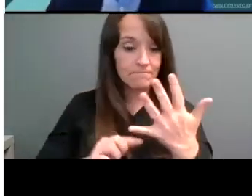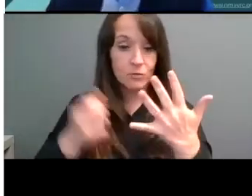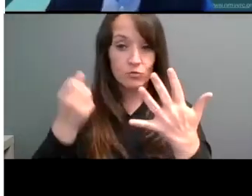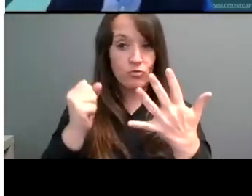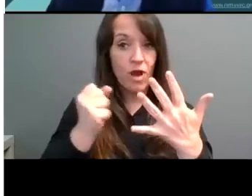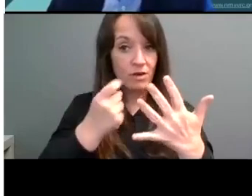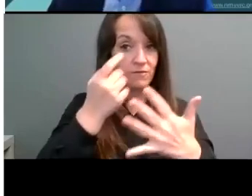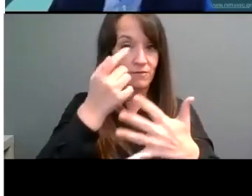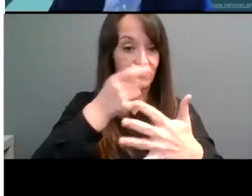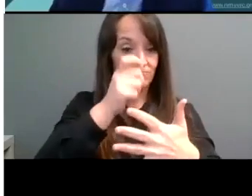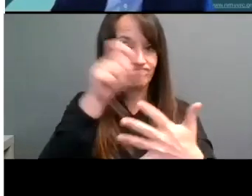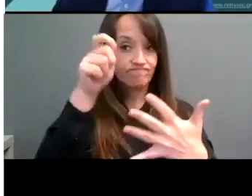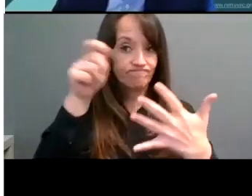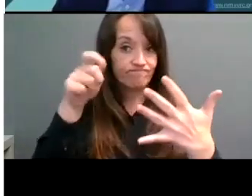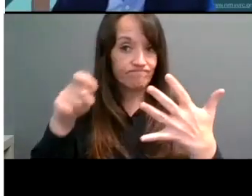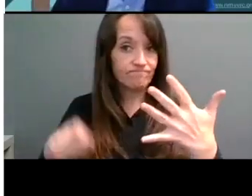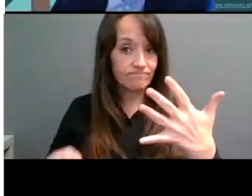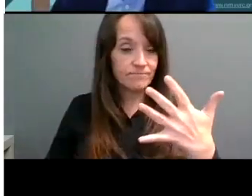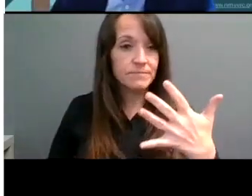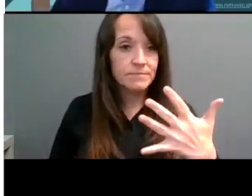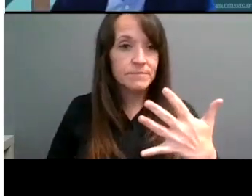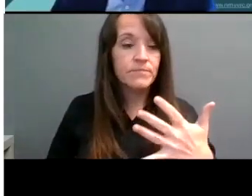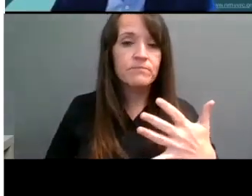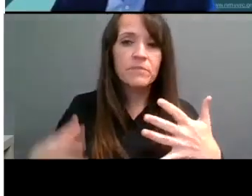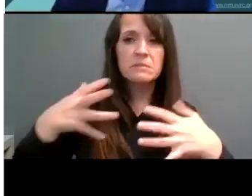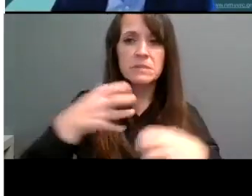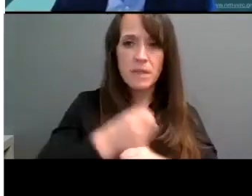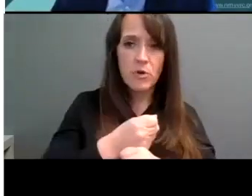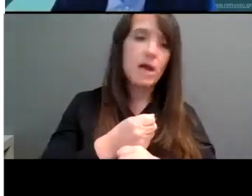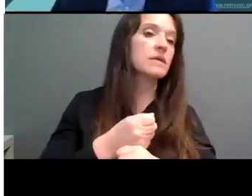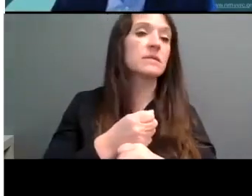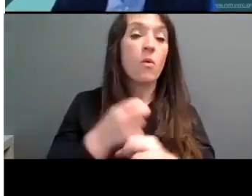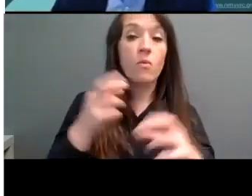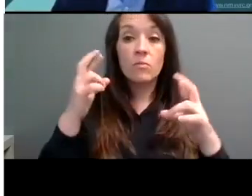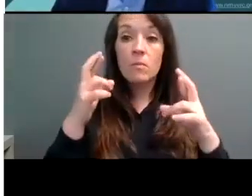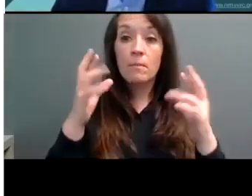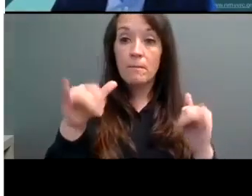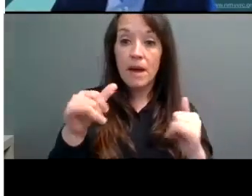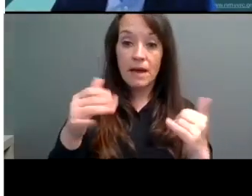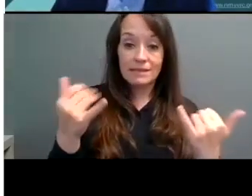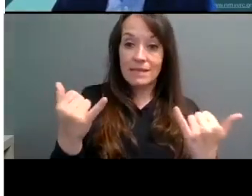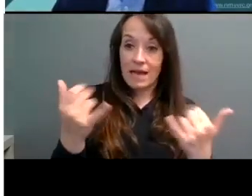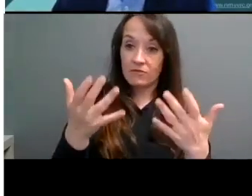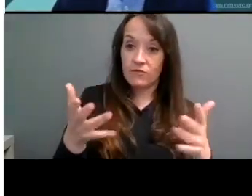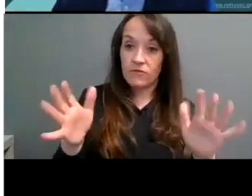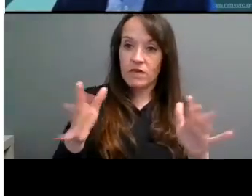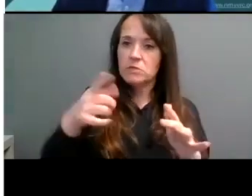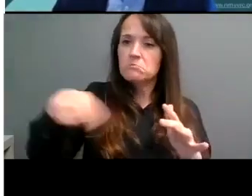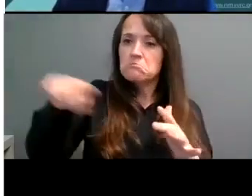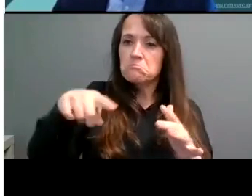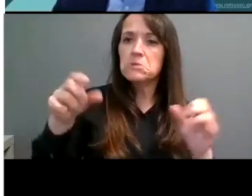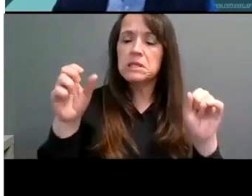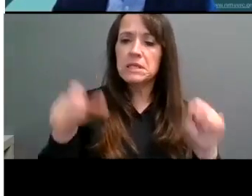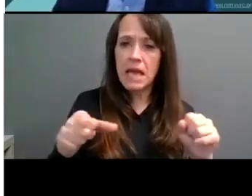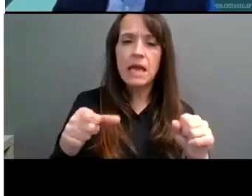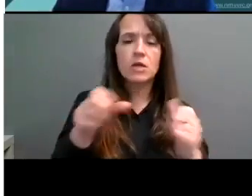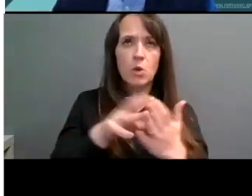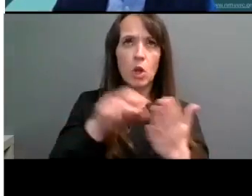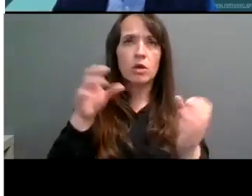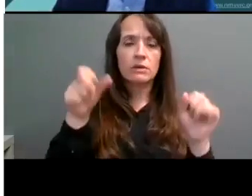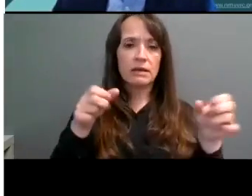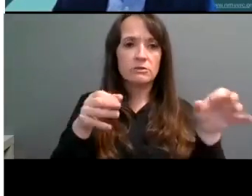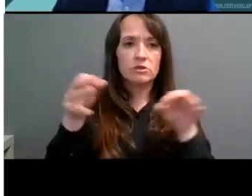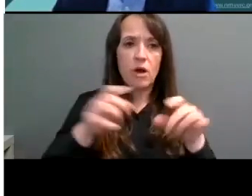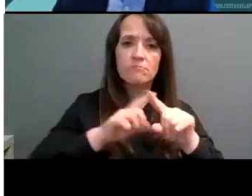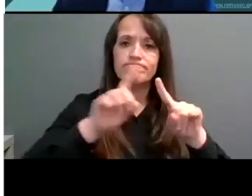today. So I'm just going to summarize them. You know, by the end of this presentation, you should be able to describe several different types of trauma that can